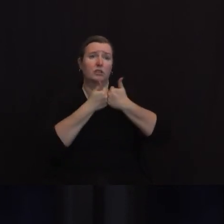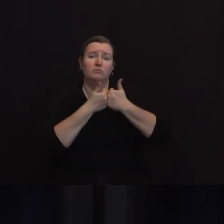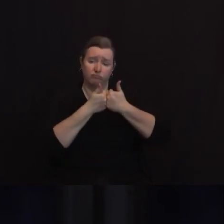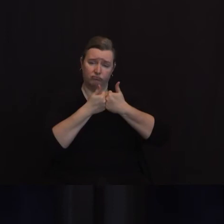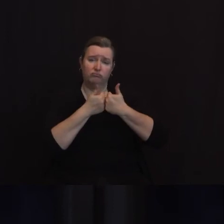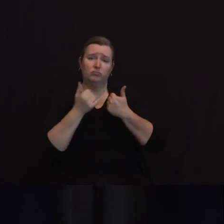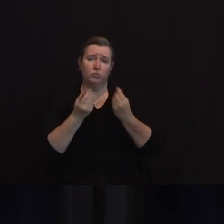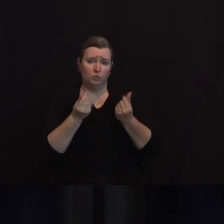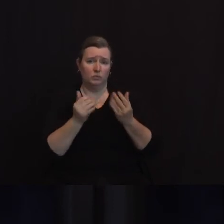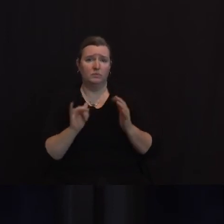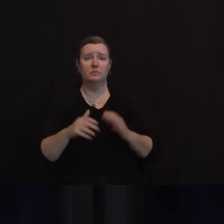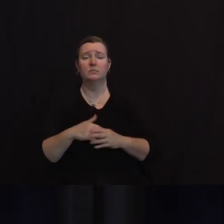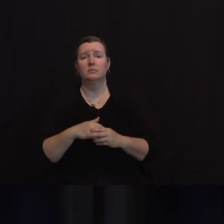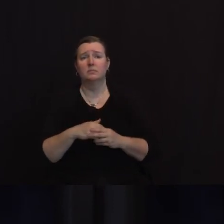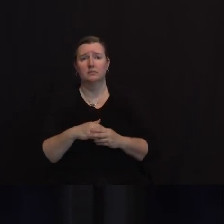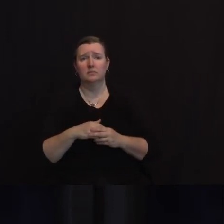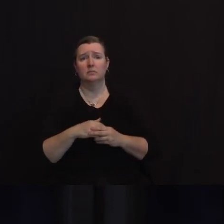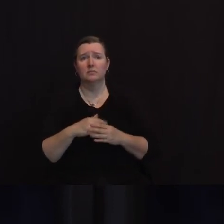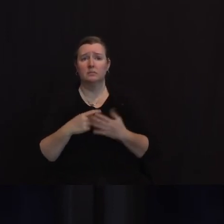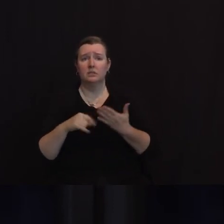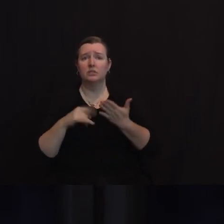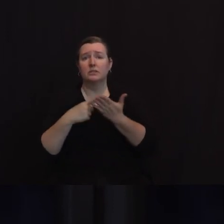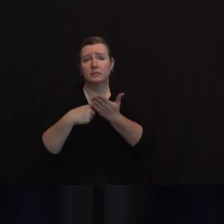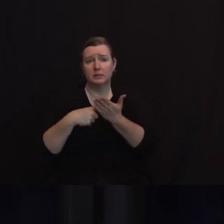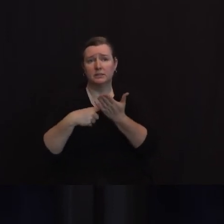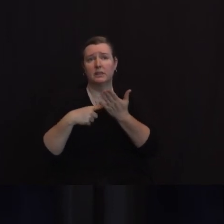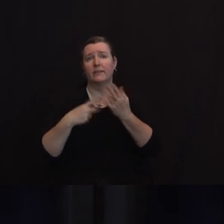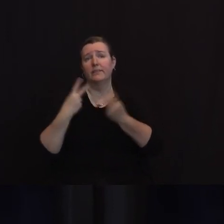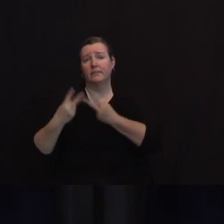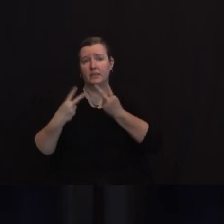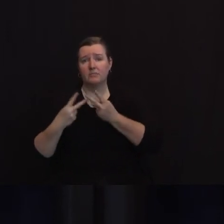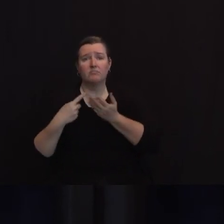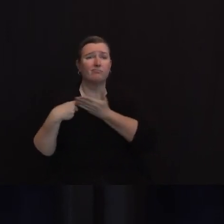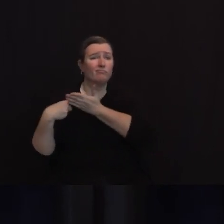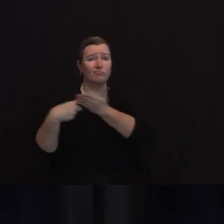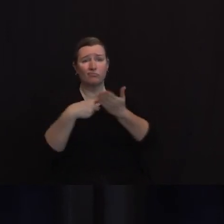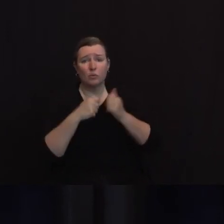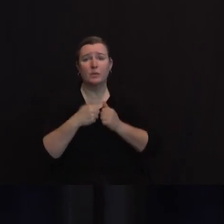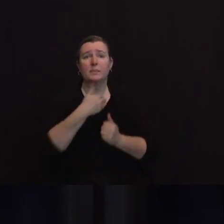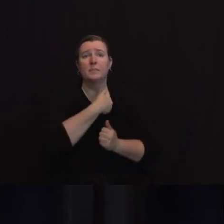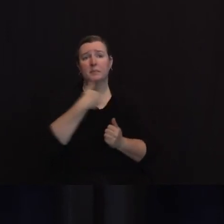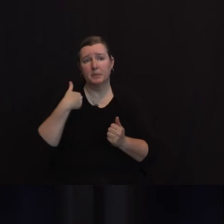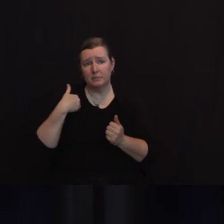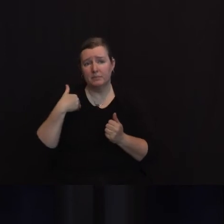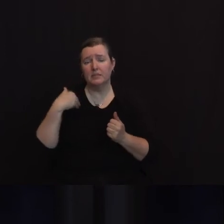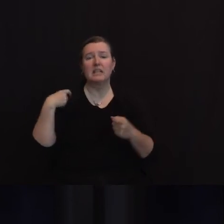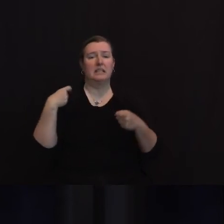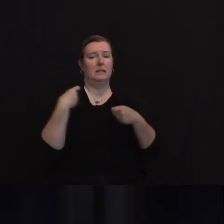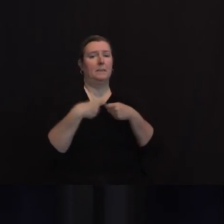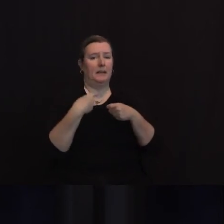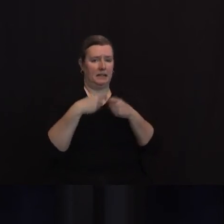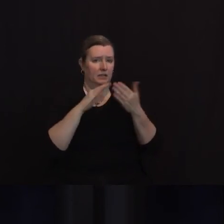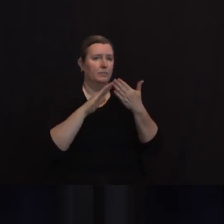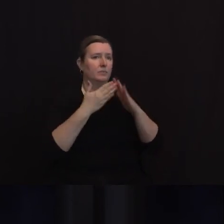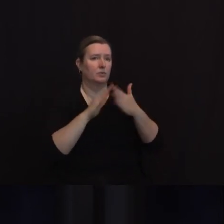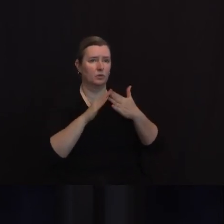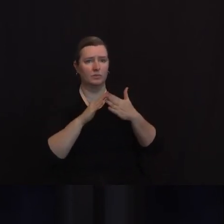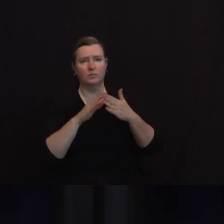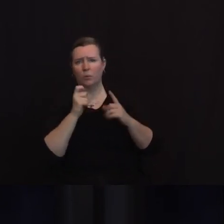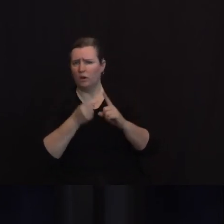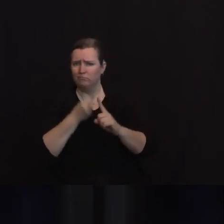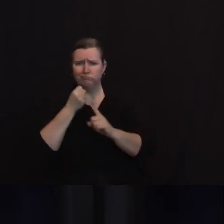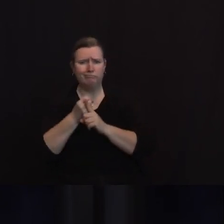we talked with members of the Latinx and African American communities who have been hit hard by COVID-19.